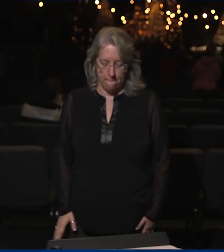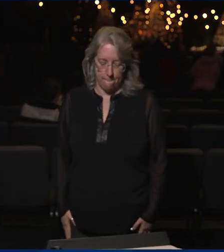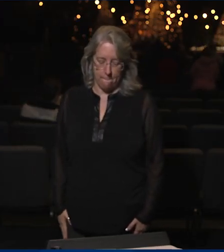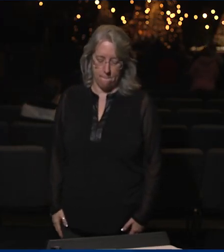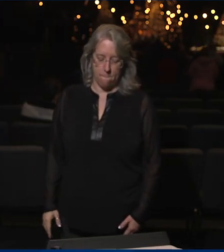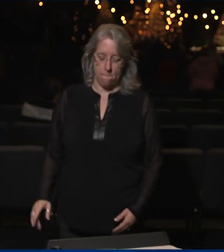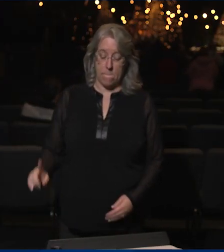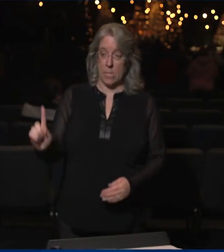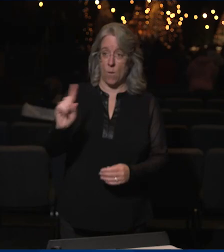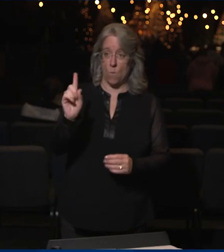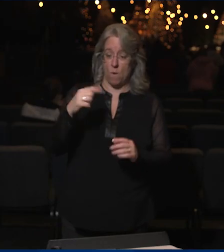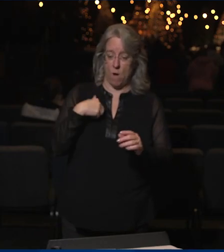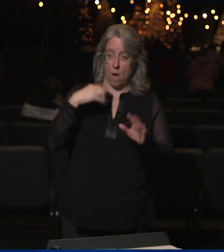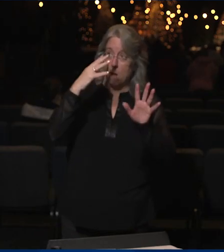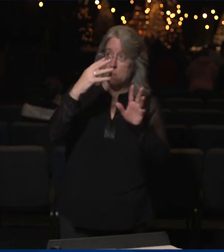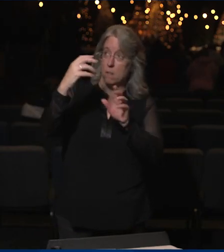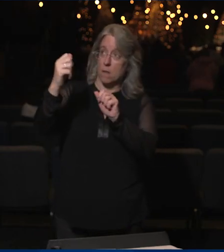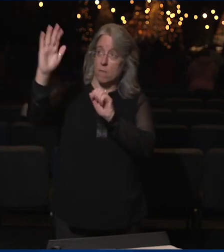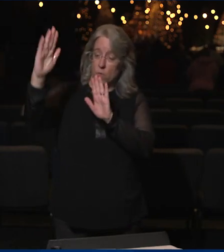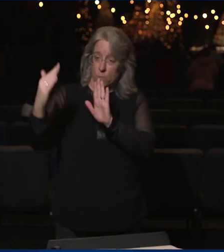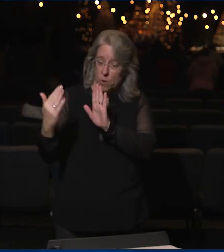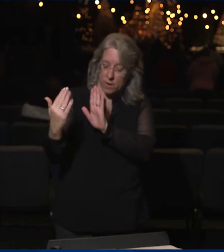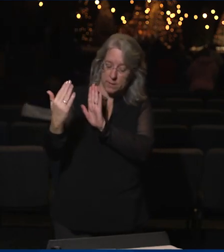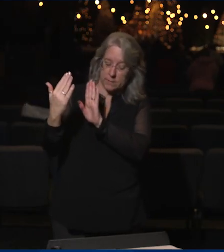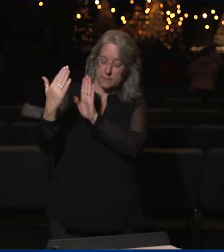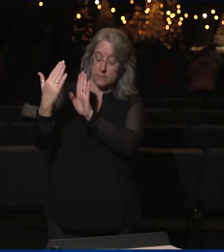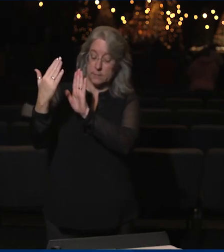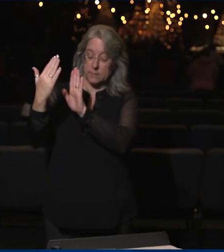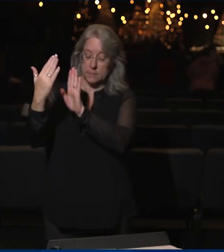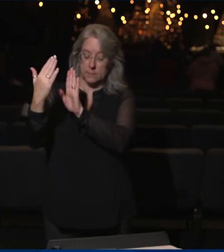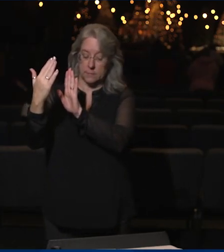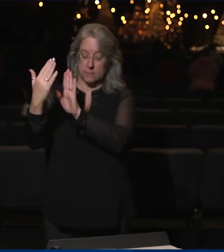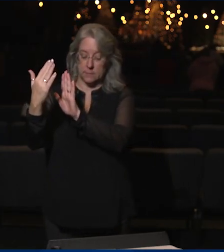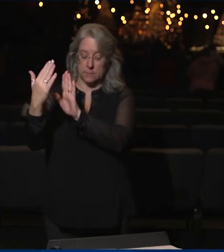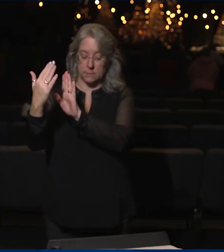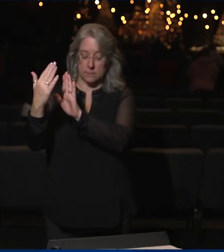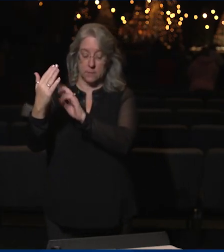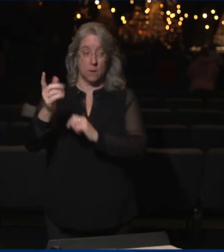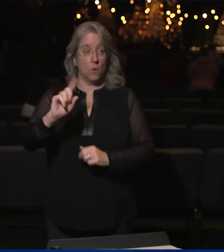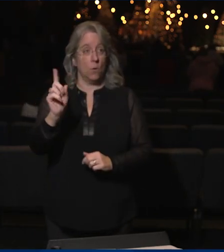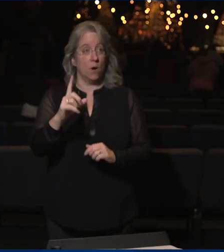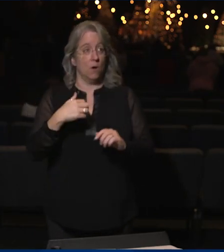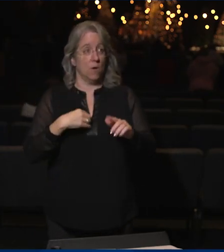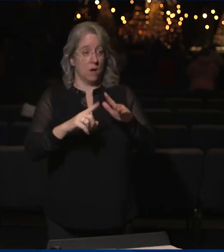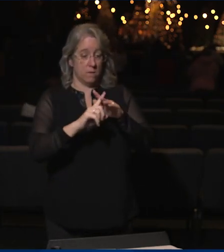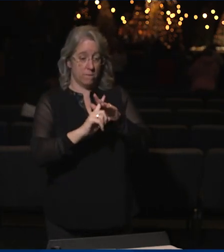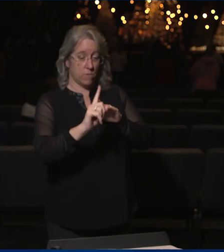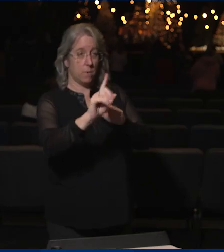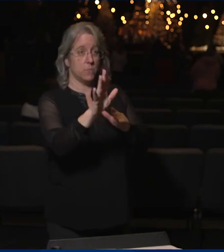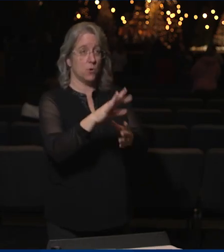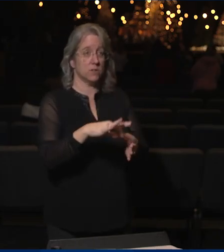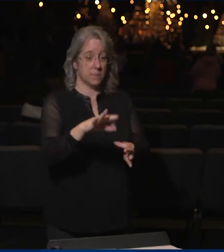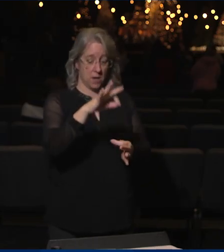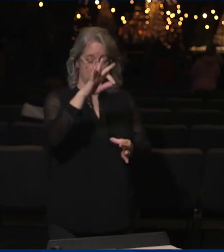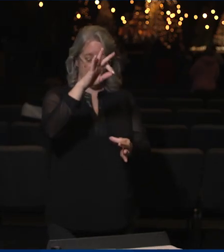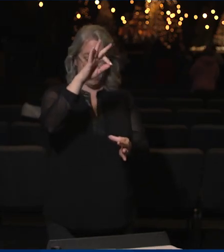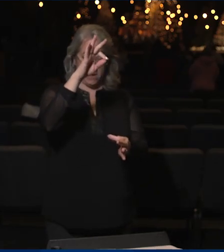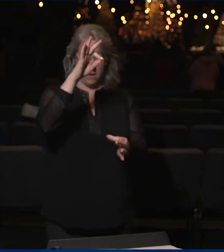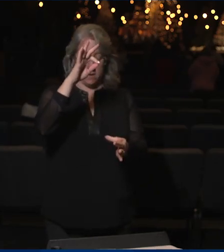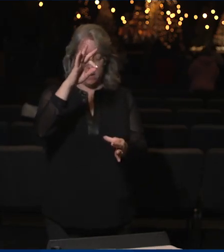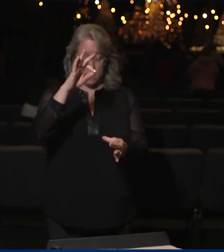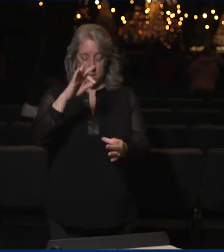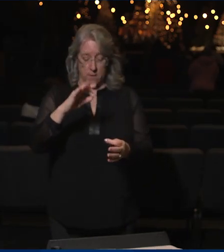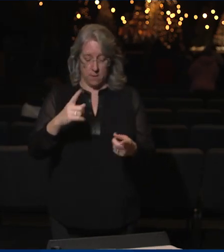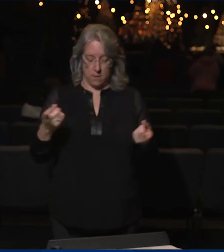Where can I go from your presence? Where can I run from your